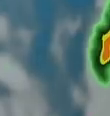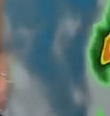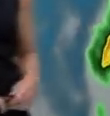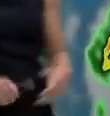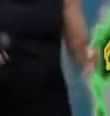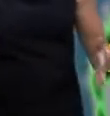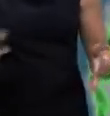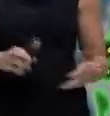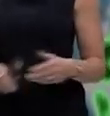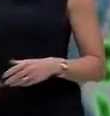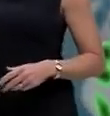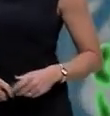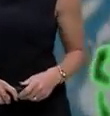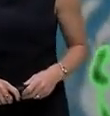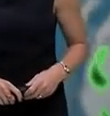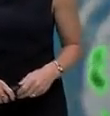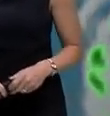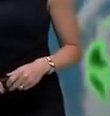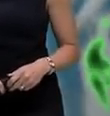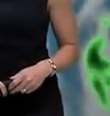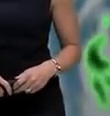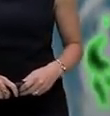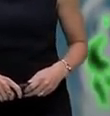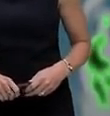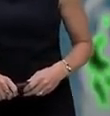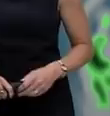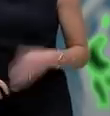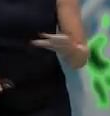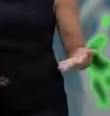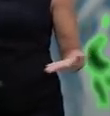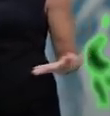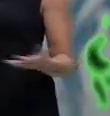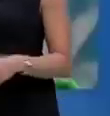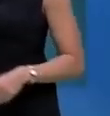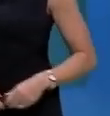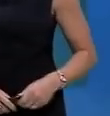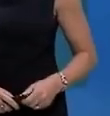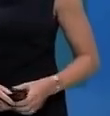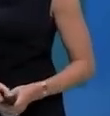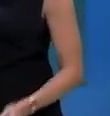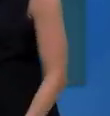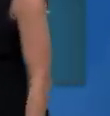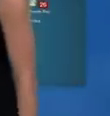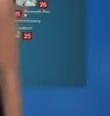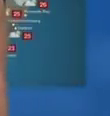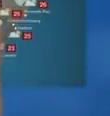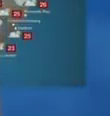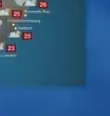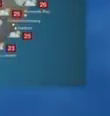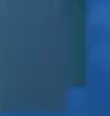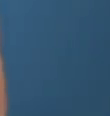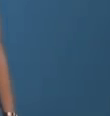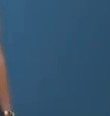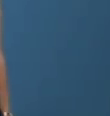southwestern coastline, but overall we're expecting sunny and warmer weather across South Africa, and that continues as we head towards the